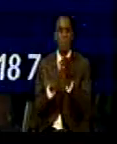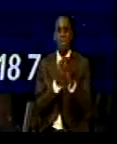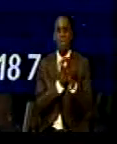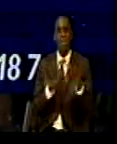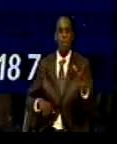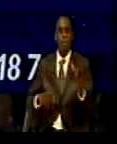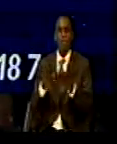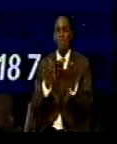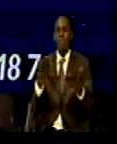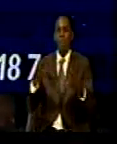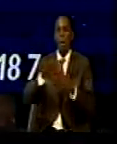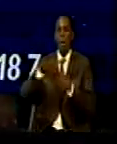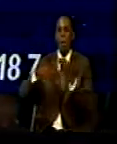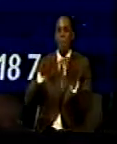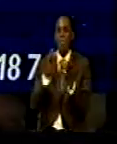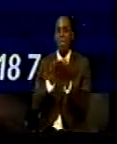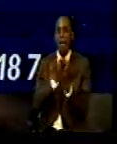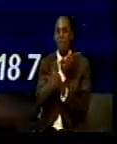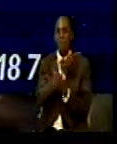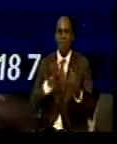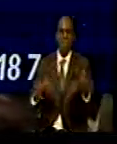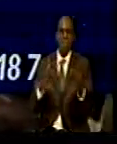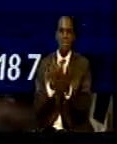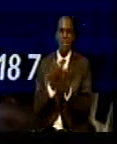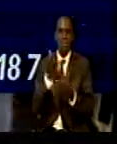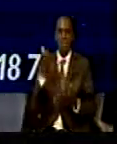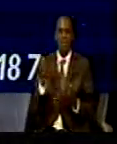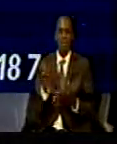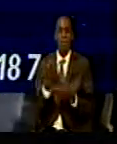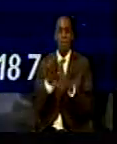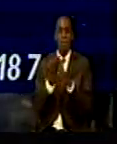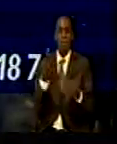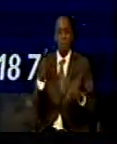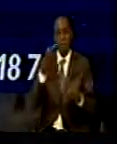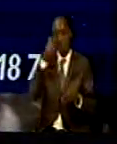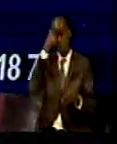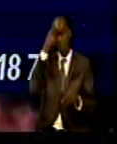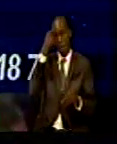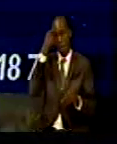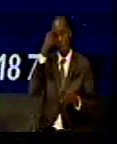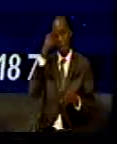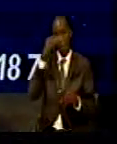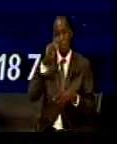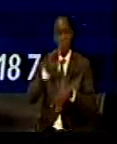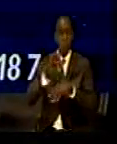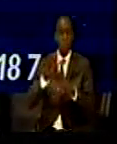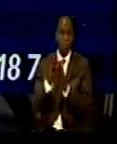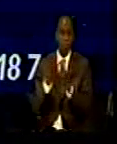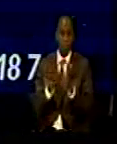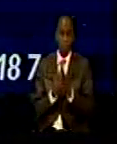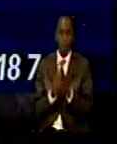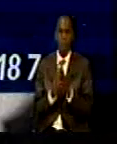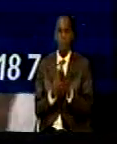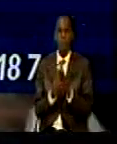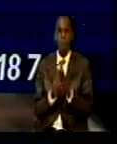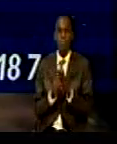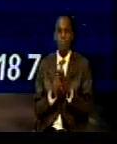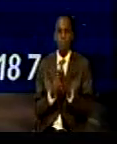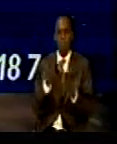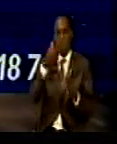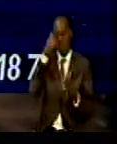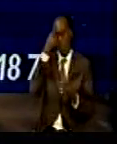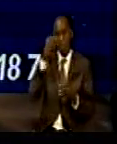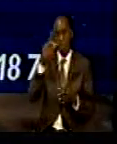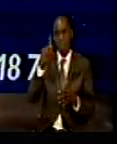final amen. And this is coming all the way from Kano State. It says that Brother Daniel from Gyadi Group in Kano